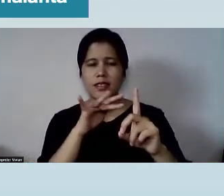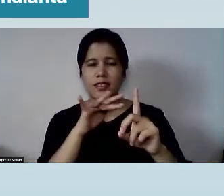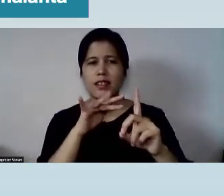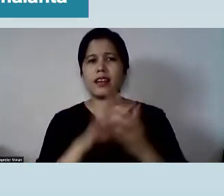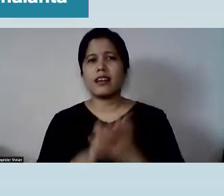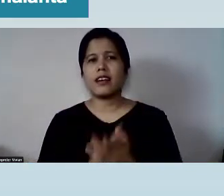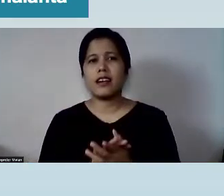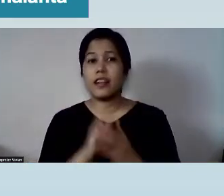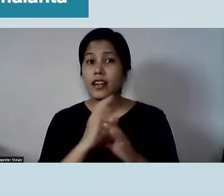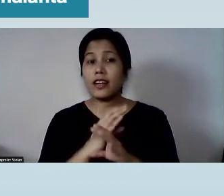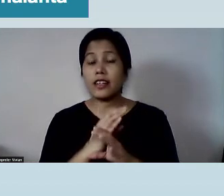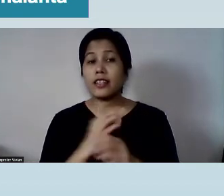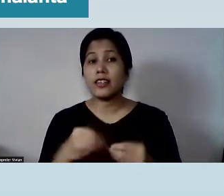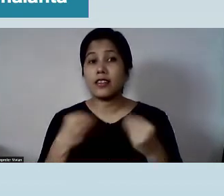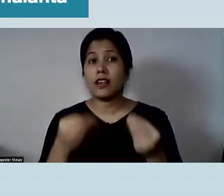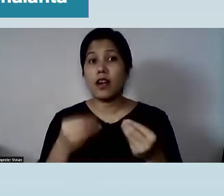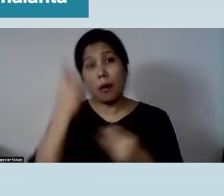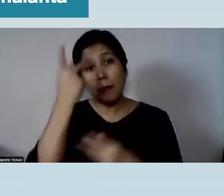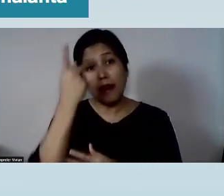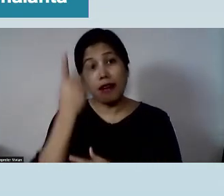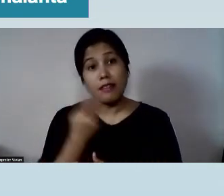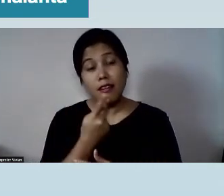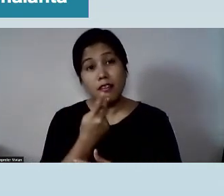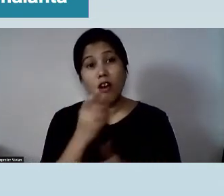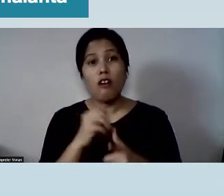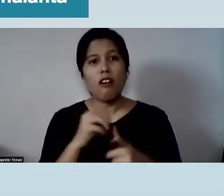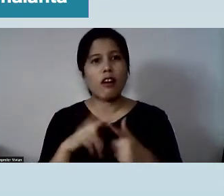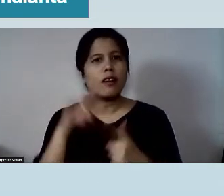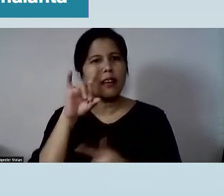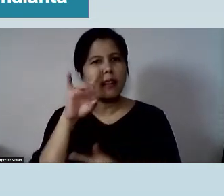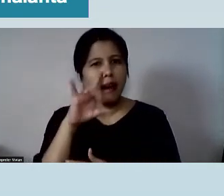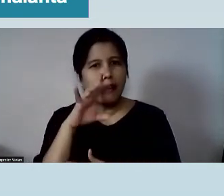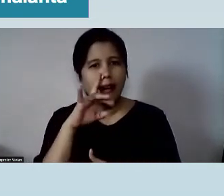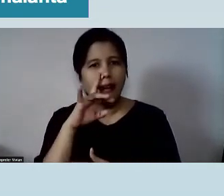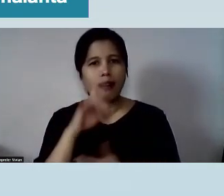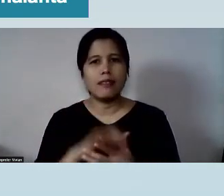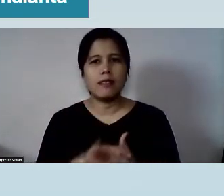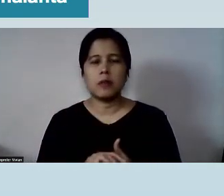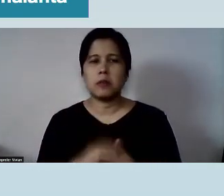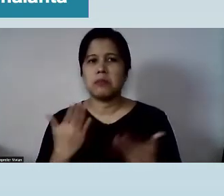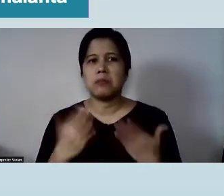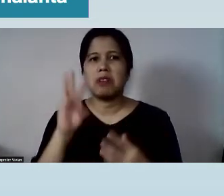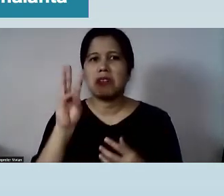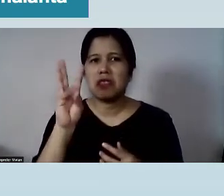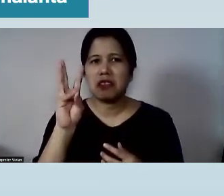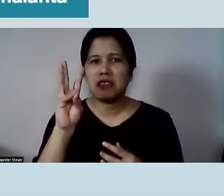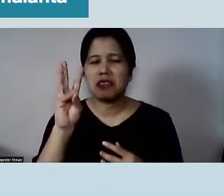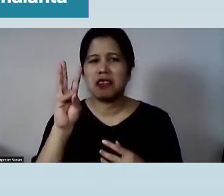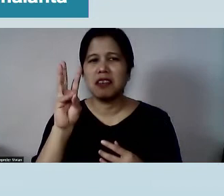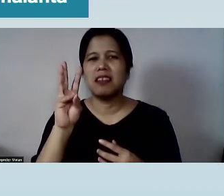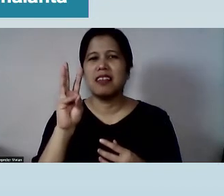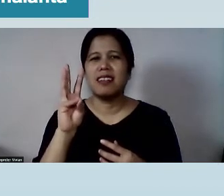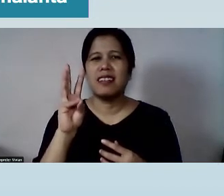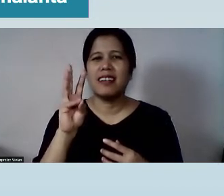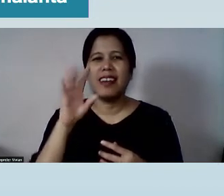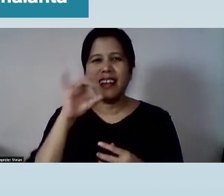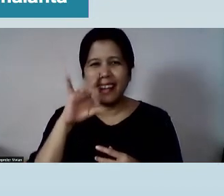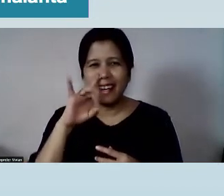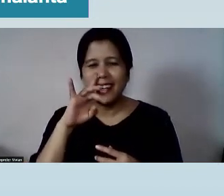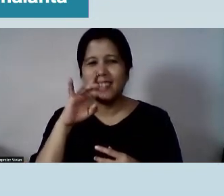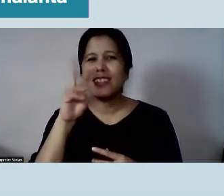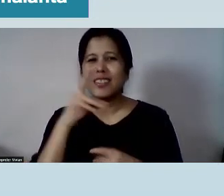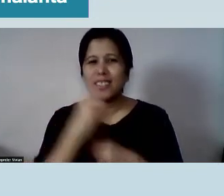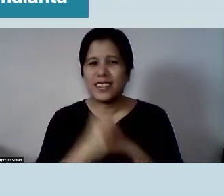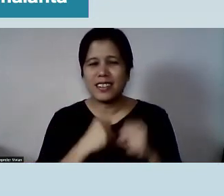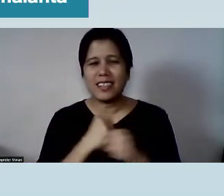Yung parents or yung yaya, papalit-palit ka ng yaya, siguro naka-anim na yaya ka na in 2 years. Dahil hindi mahabol